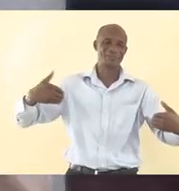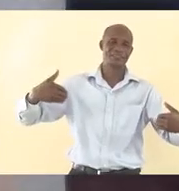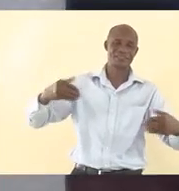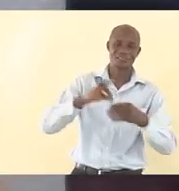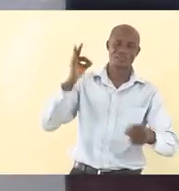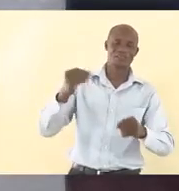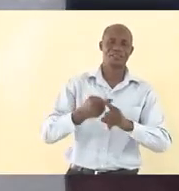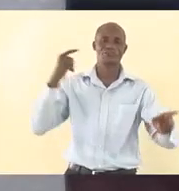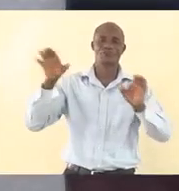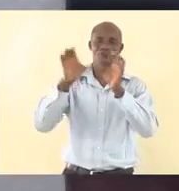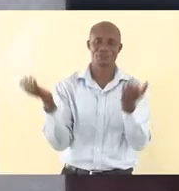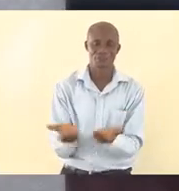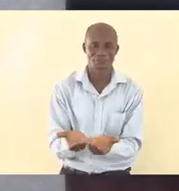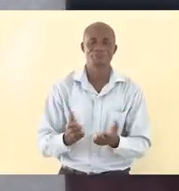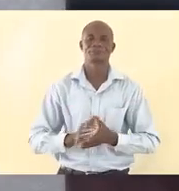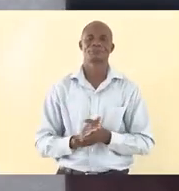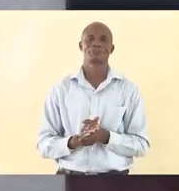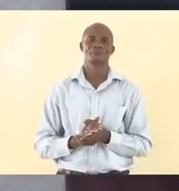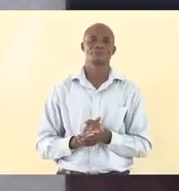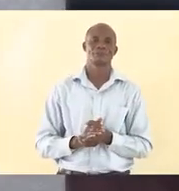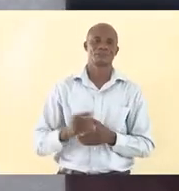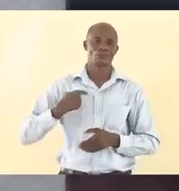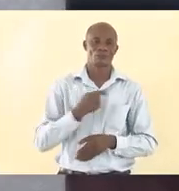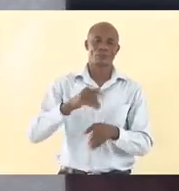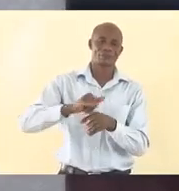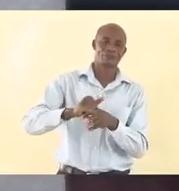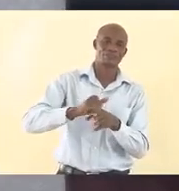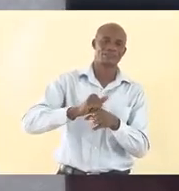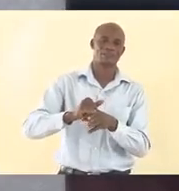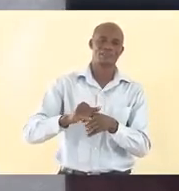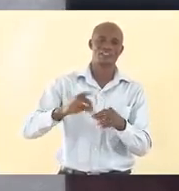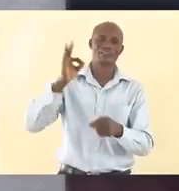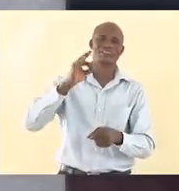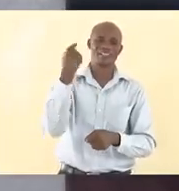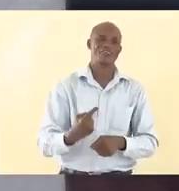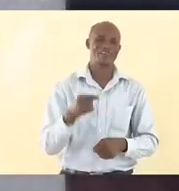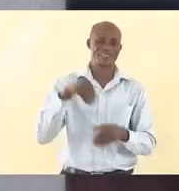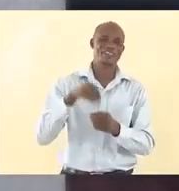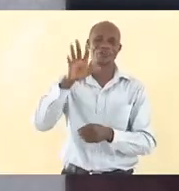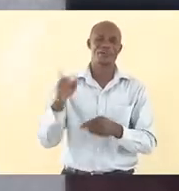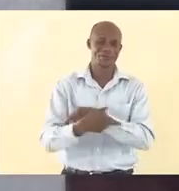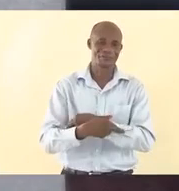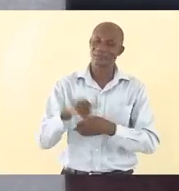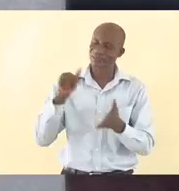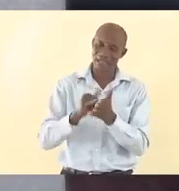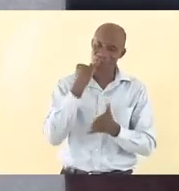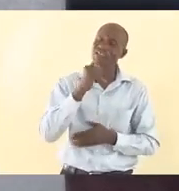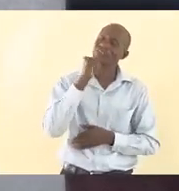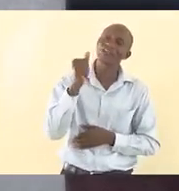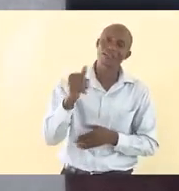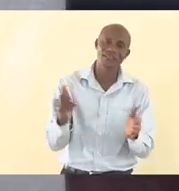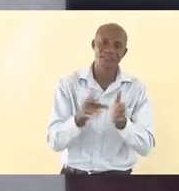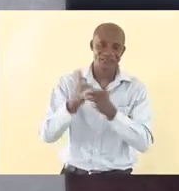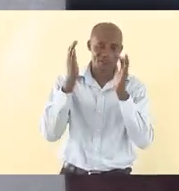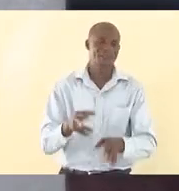Eastern religions have that kind of practice. You practice your spirituality alone in your room. No, that's not Christian. That's why we need to have our identity and